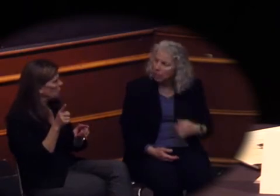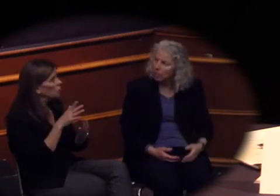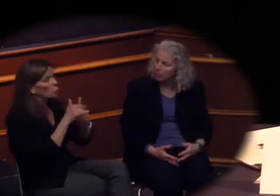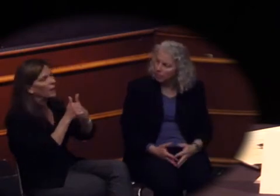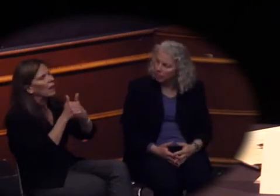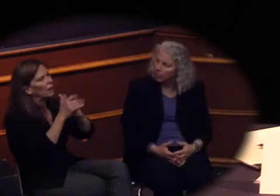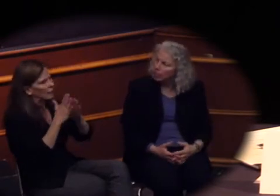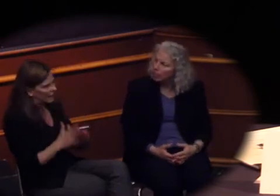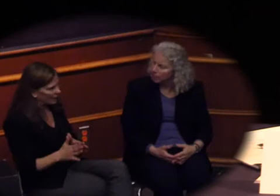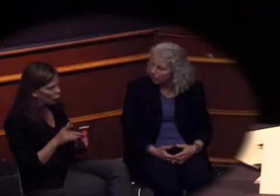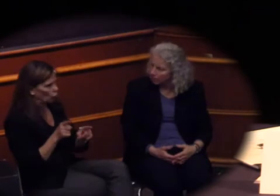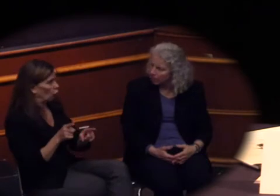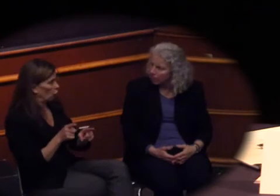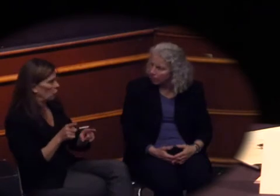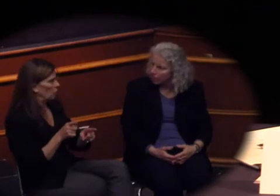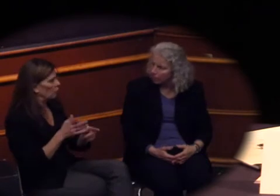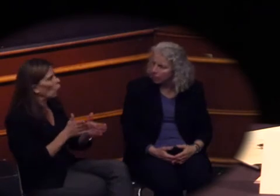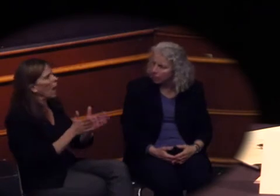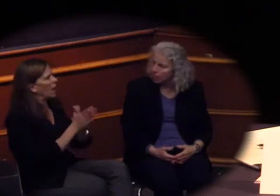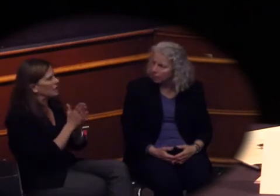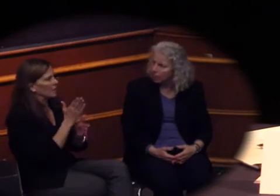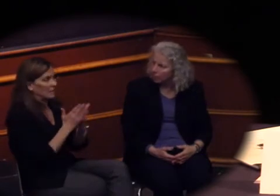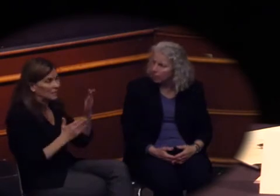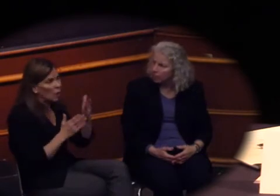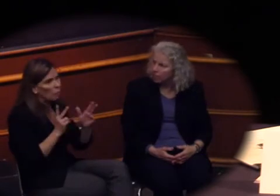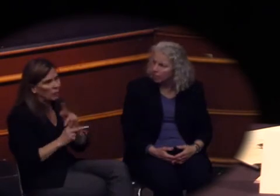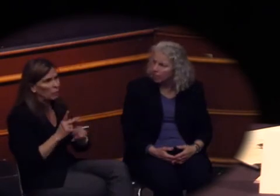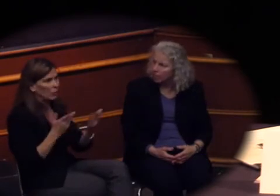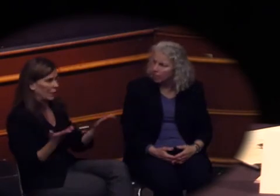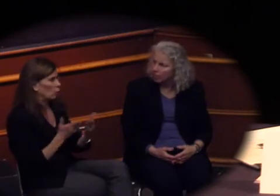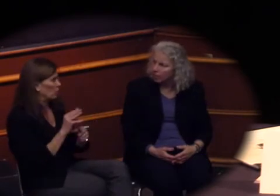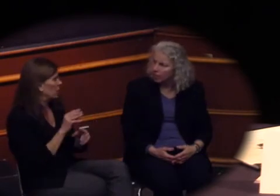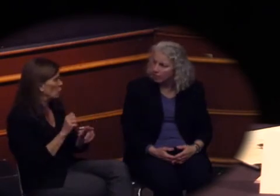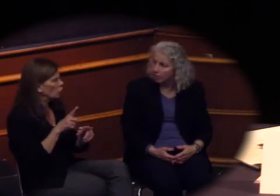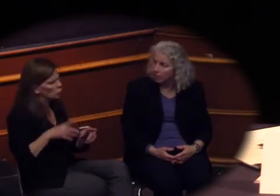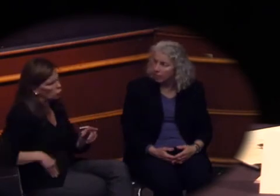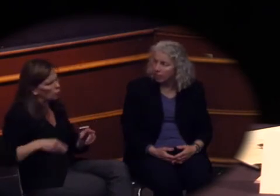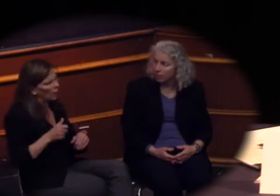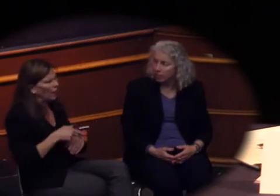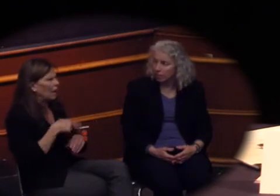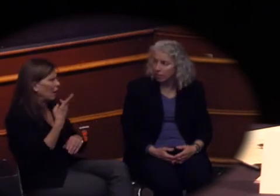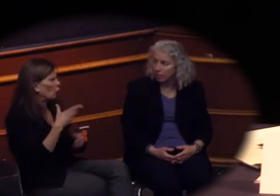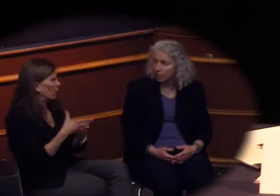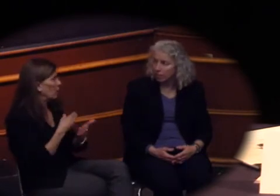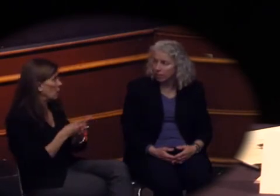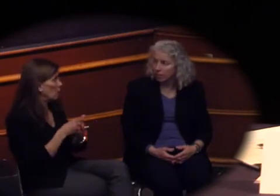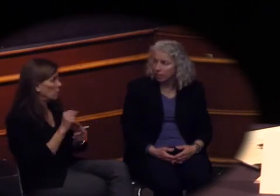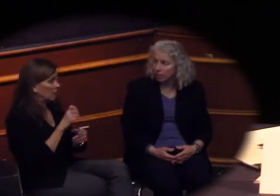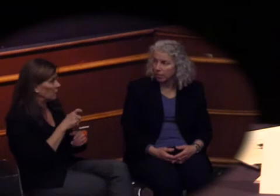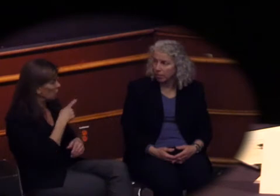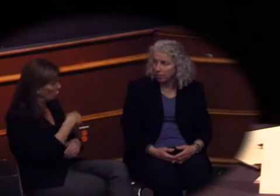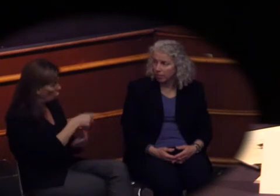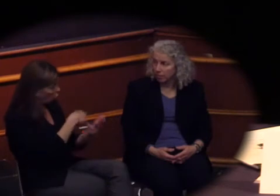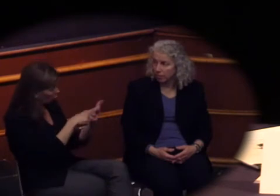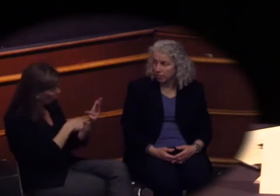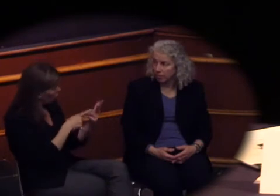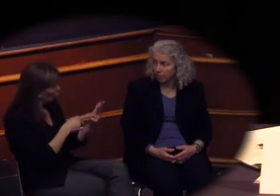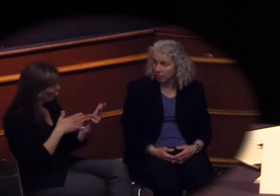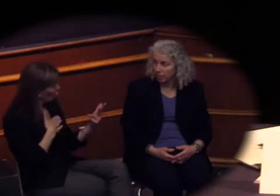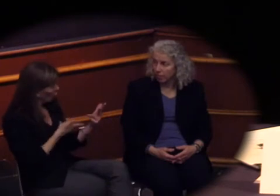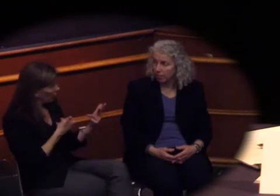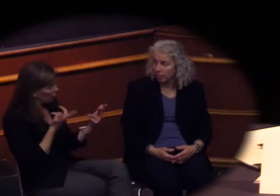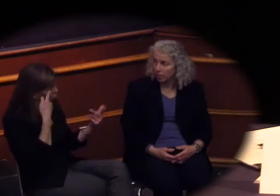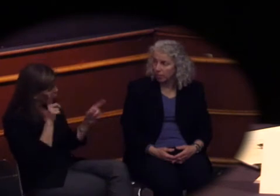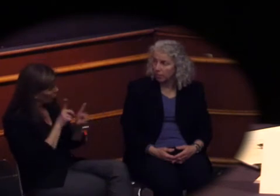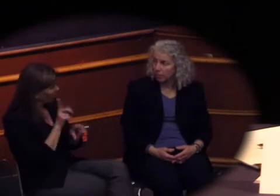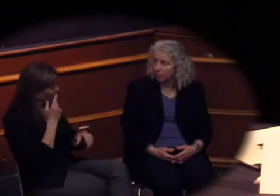some residents of Massachusetts to pay higher income taxes. Are all three of you willing to take that position? And what ideas